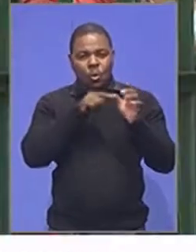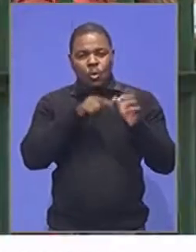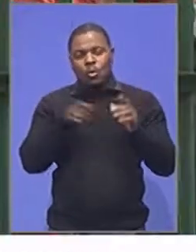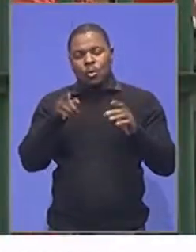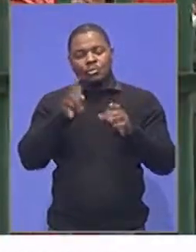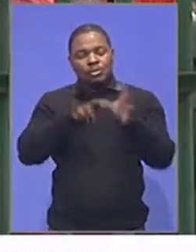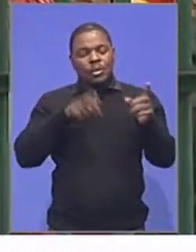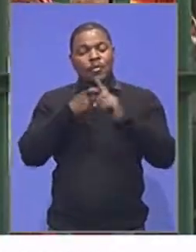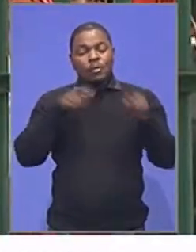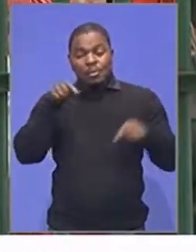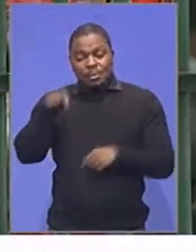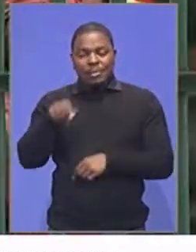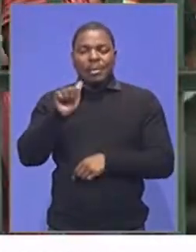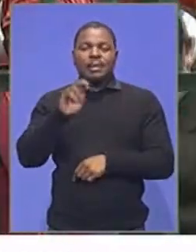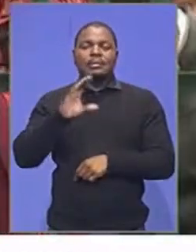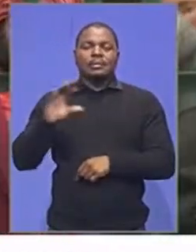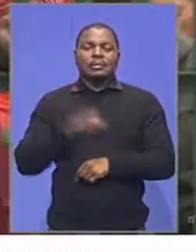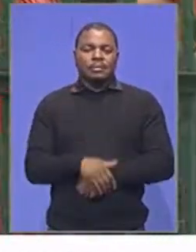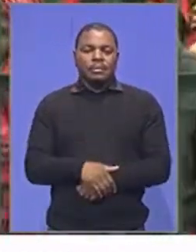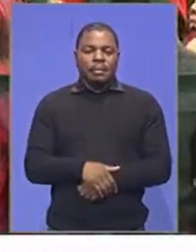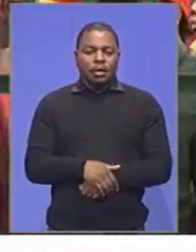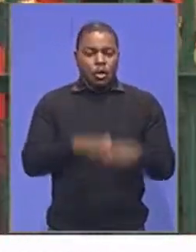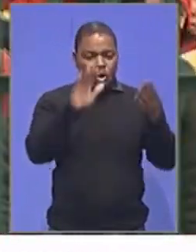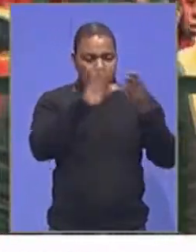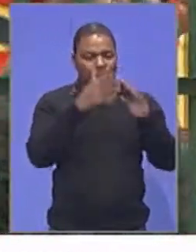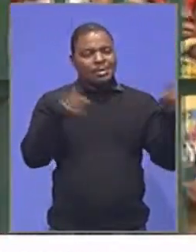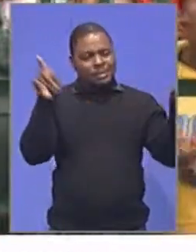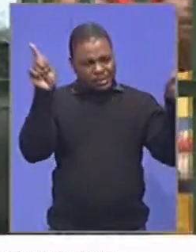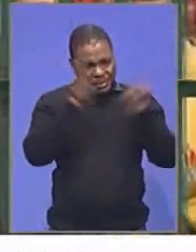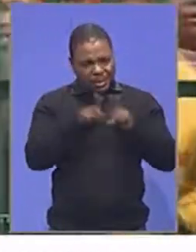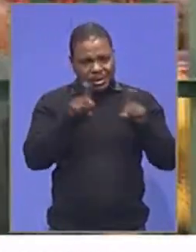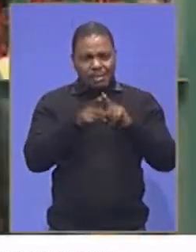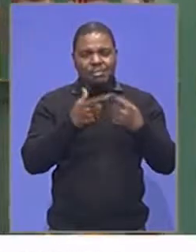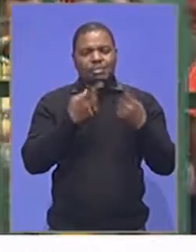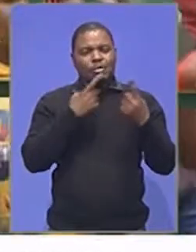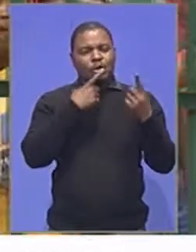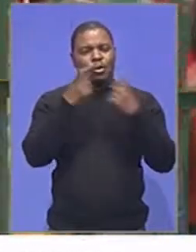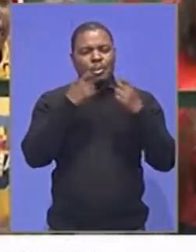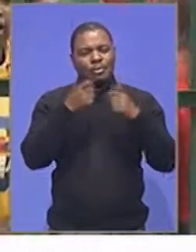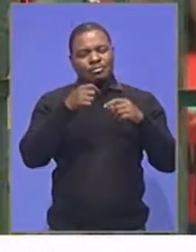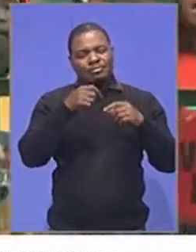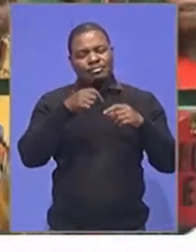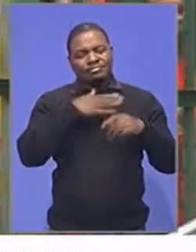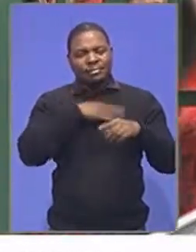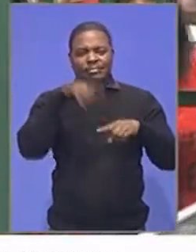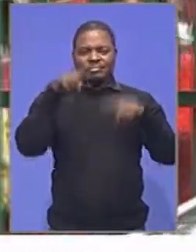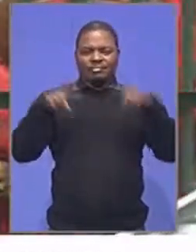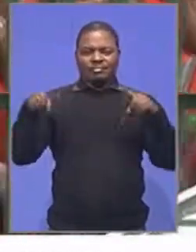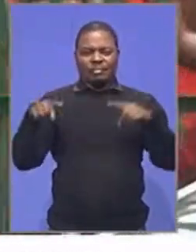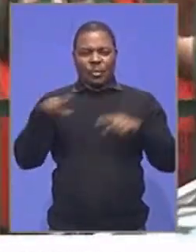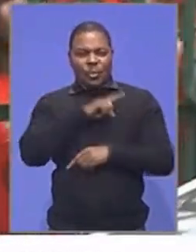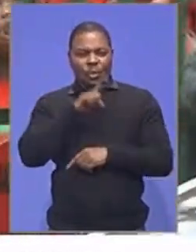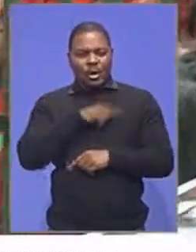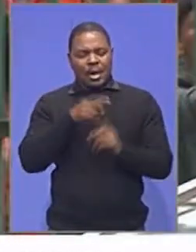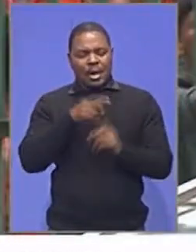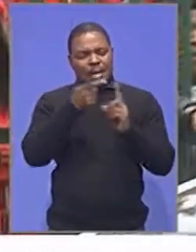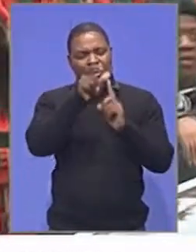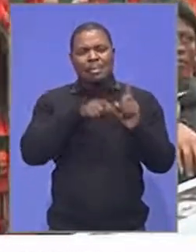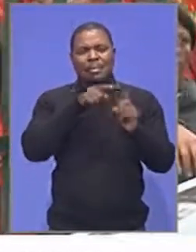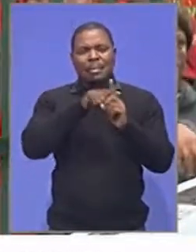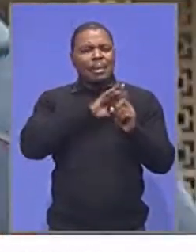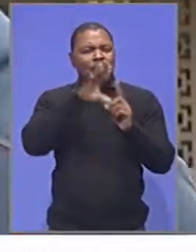ANC. Resalefo baagi le bone ba tlhagisitse maikutlo a farologaneng ka go tlhophiwa ga